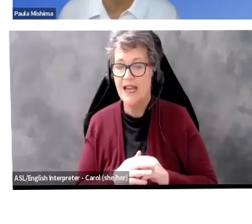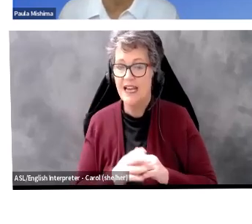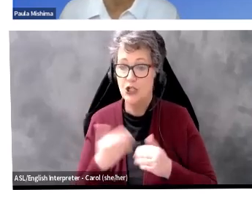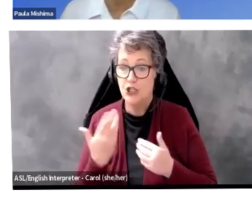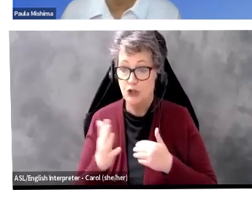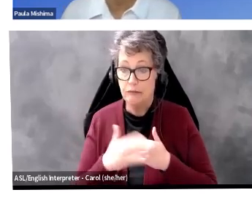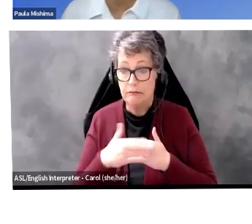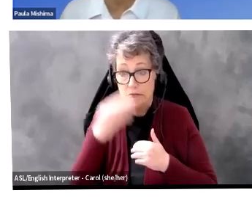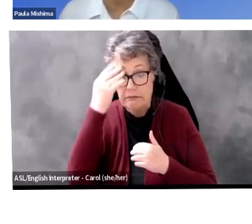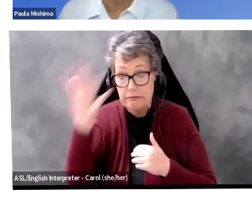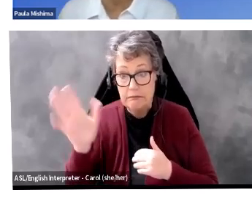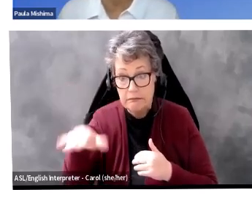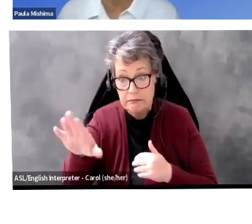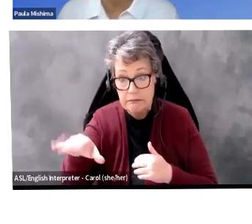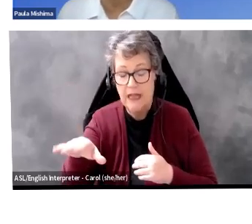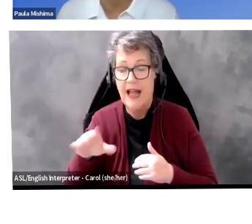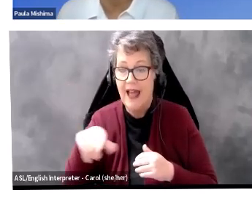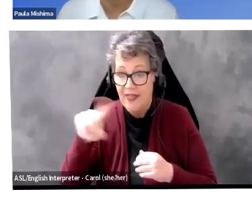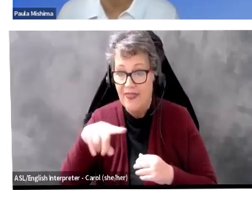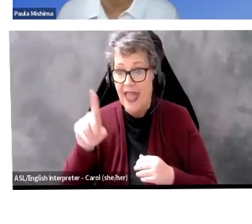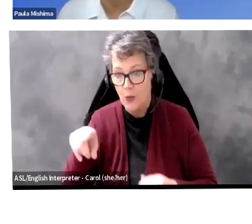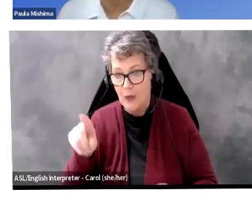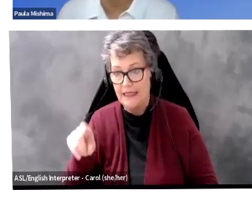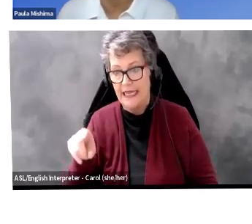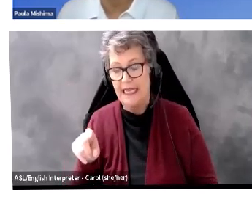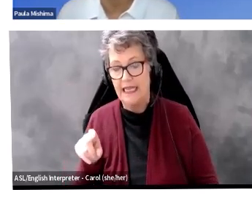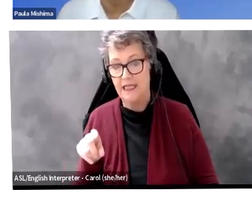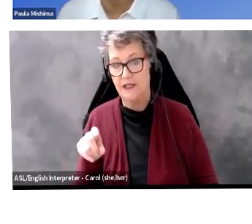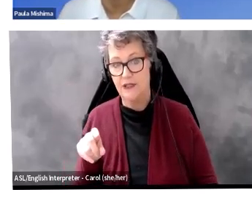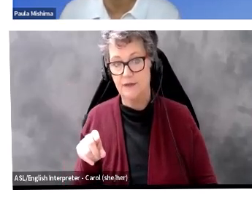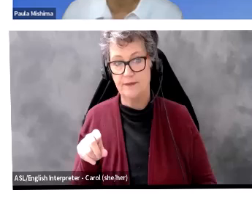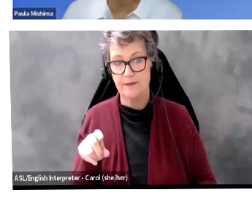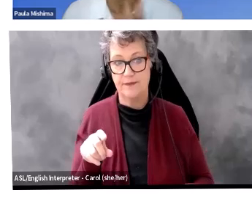heads up that they will need to